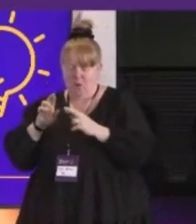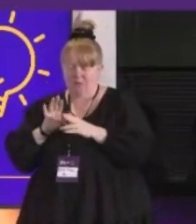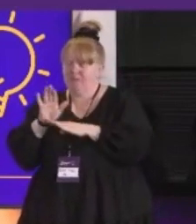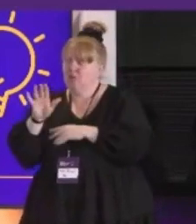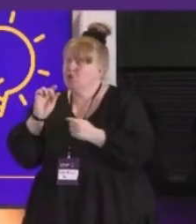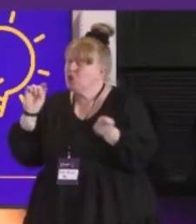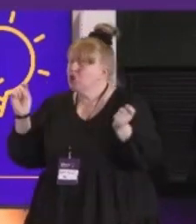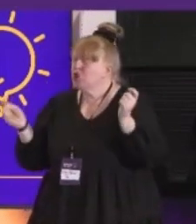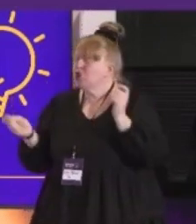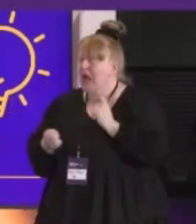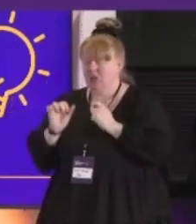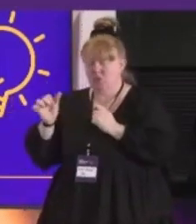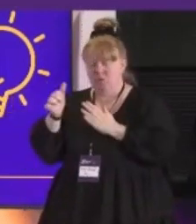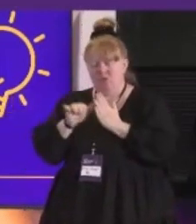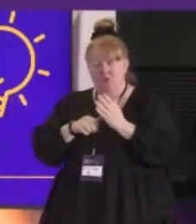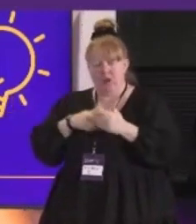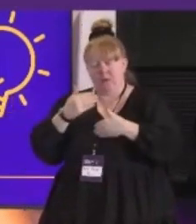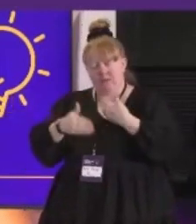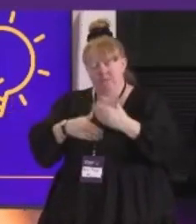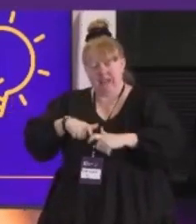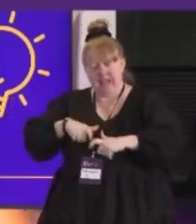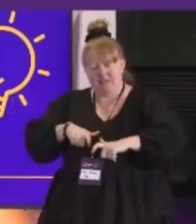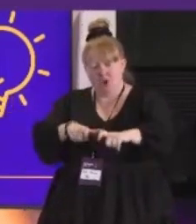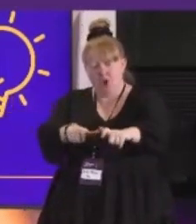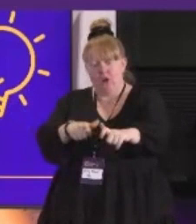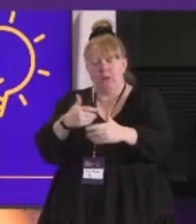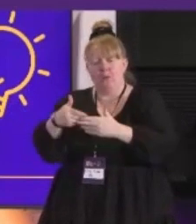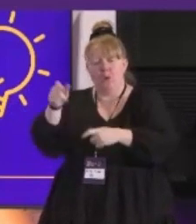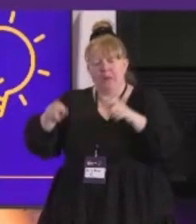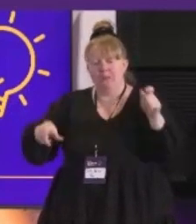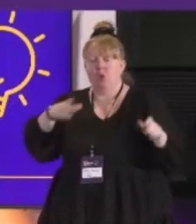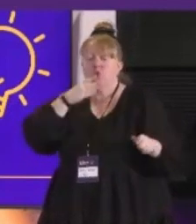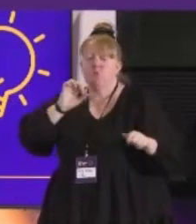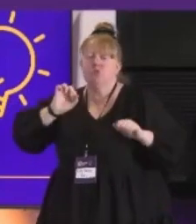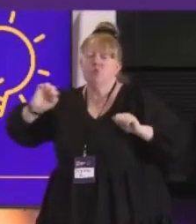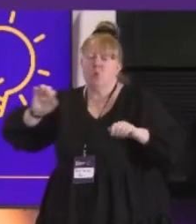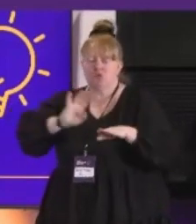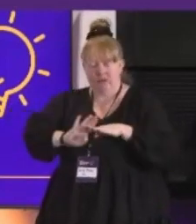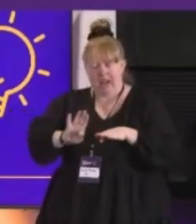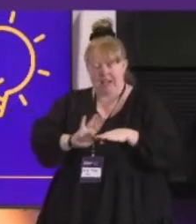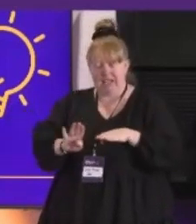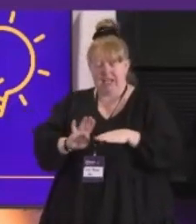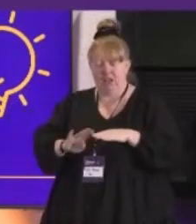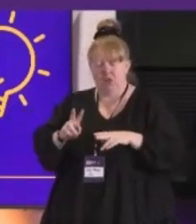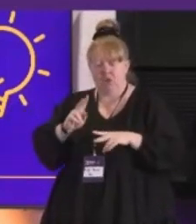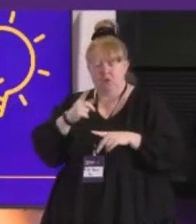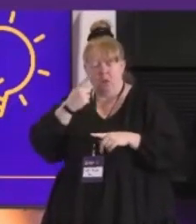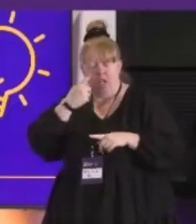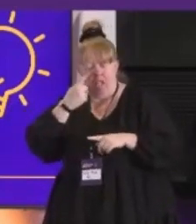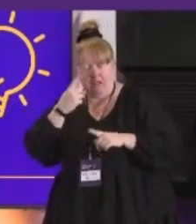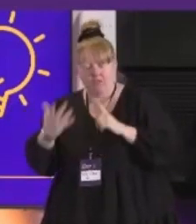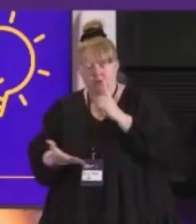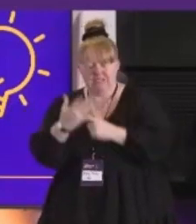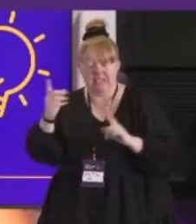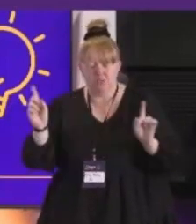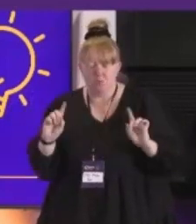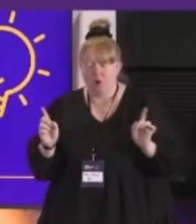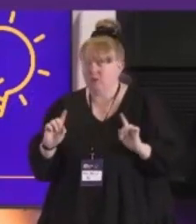that program rolls through, as more people use that mandatory training? What are you going to be looking for as the signs of success? A great